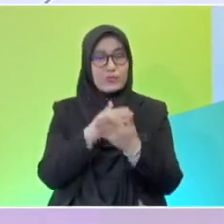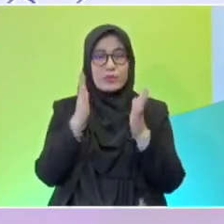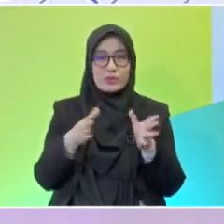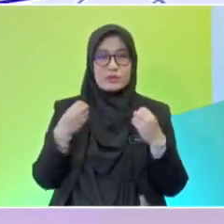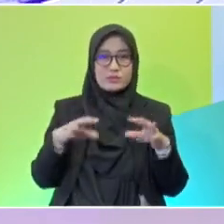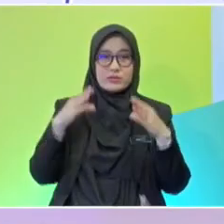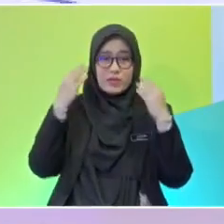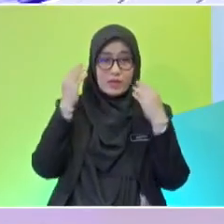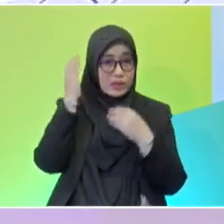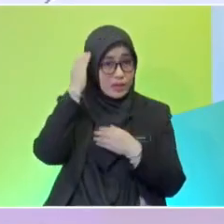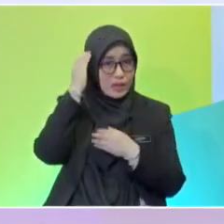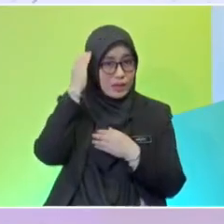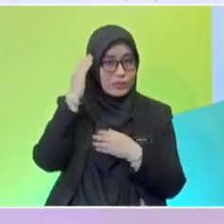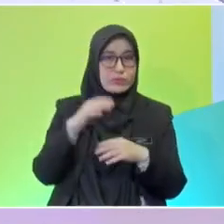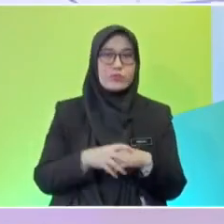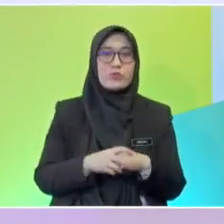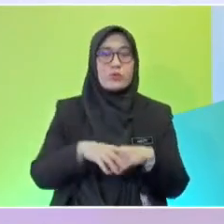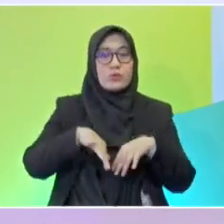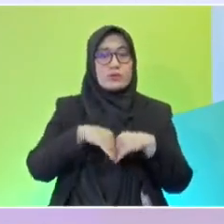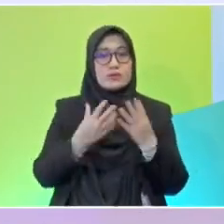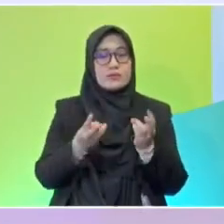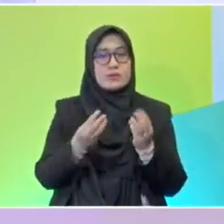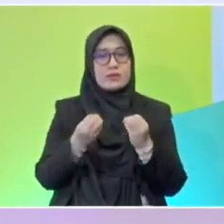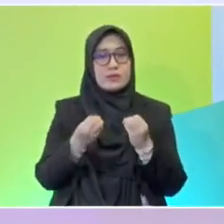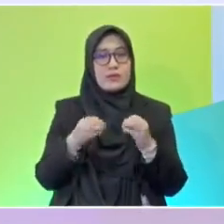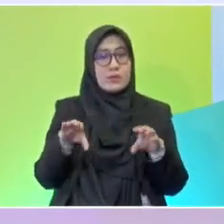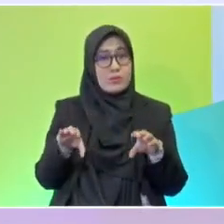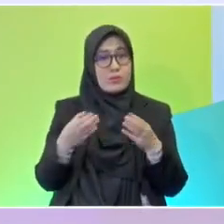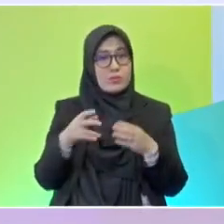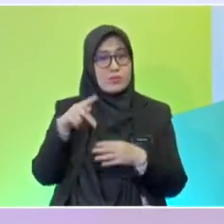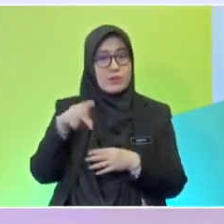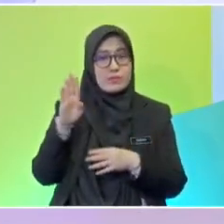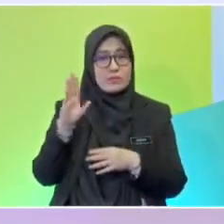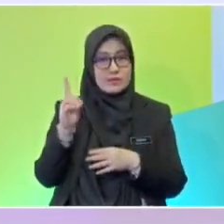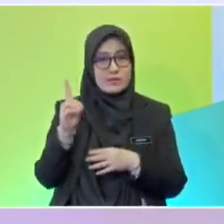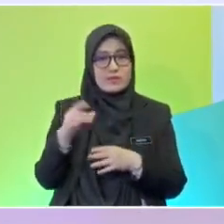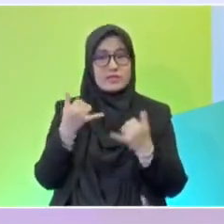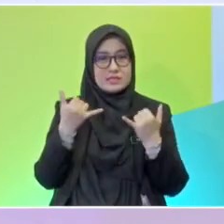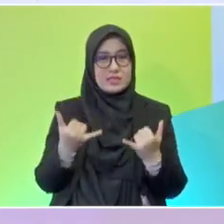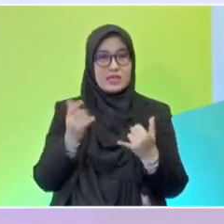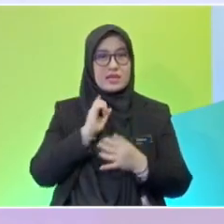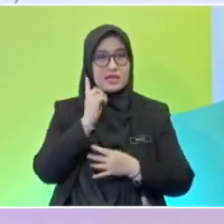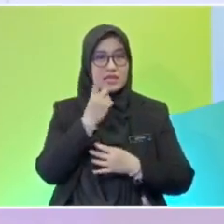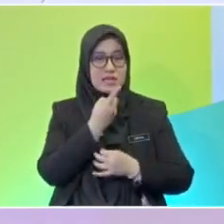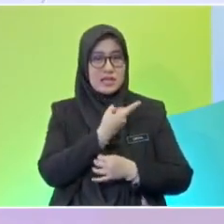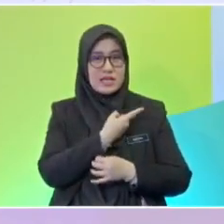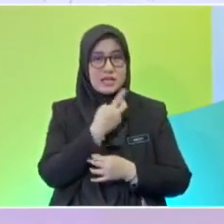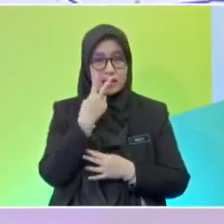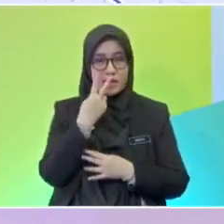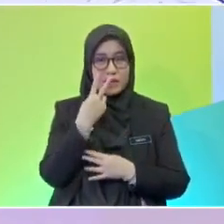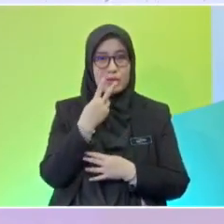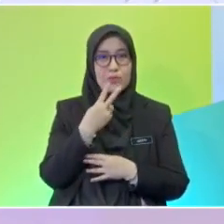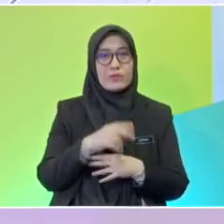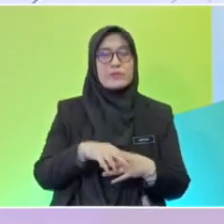the ways to conduct PBD, and also the performance level criteria for now. But we're going to go on how to record